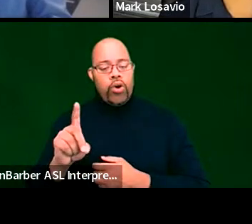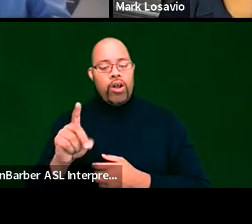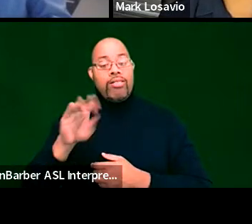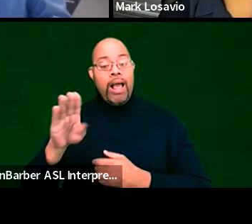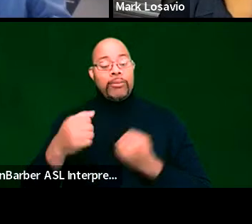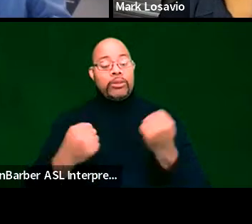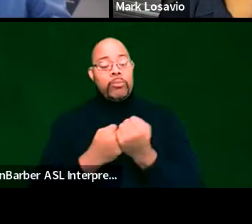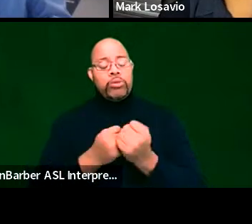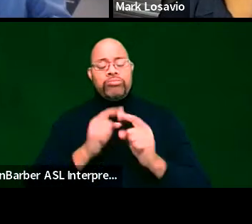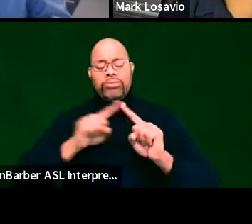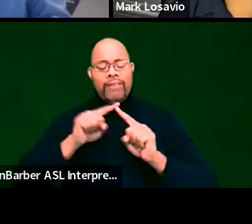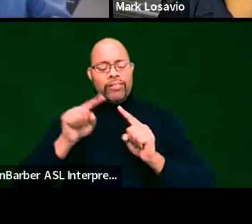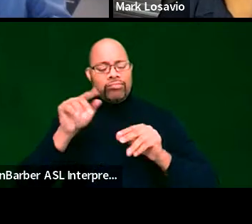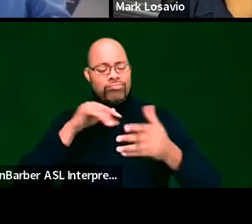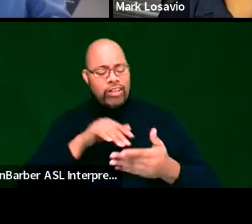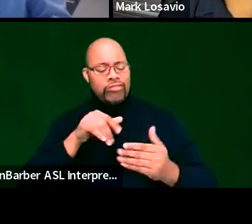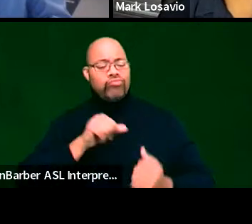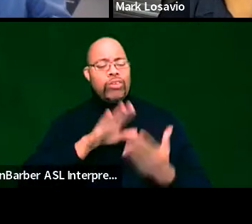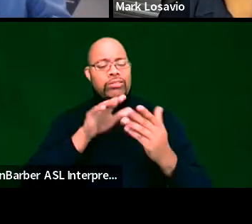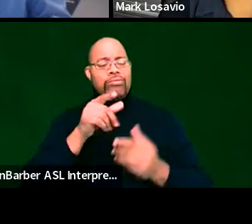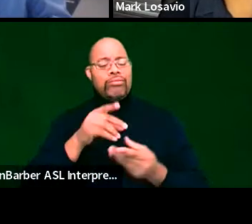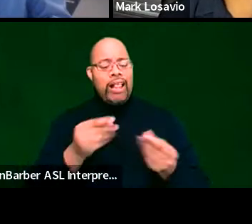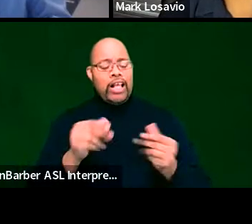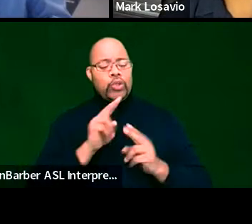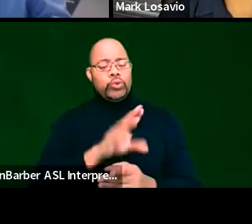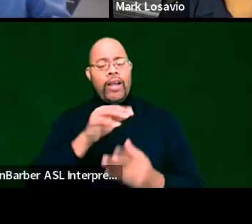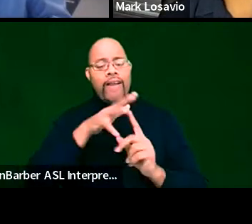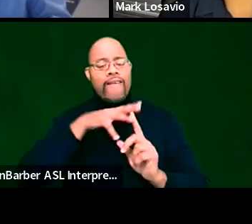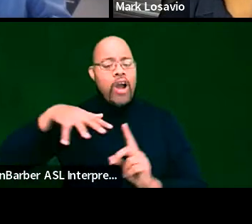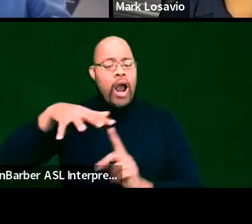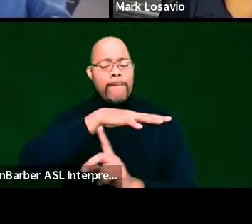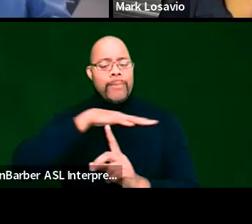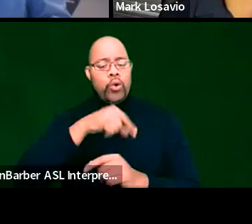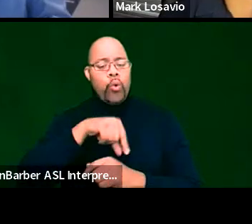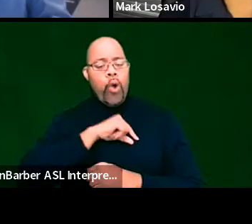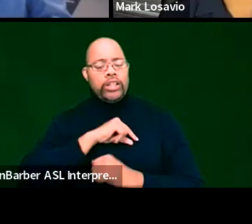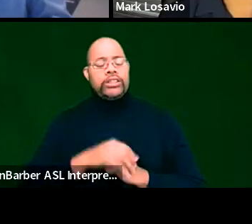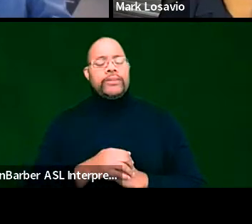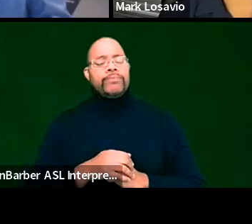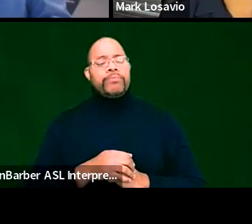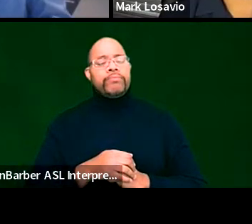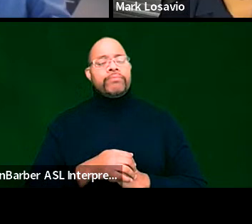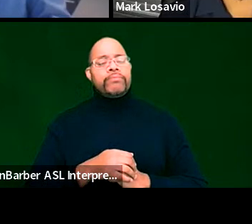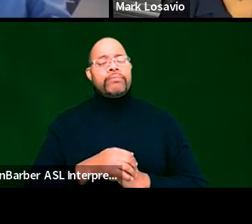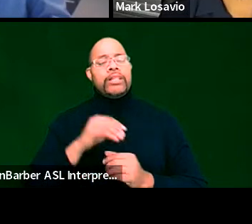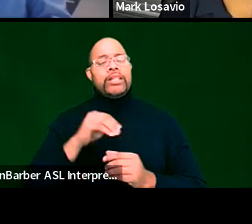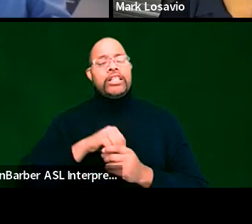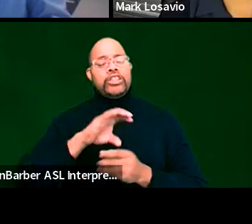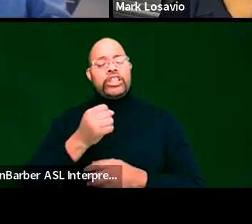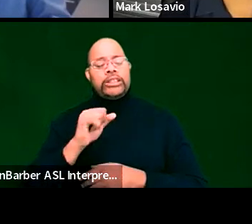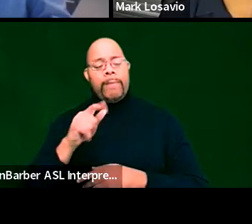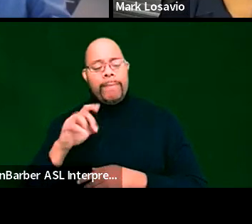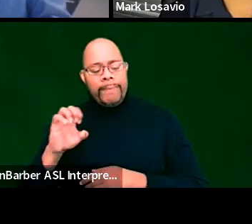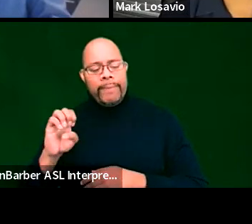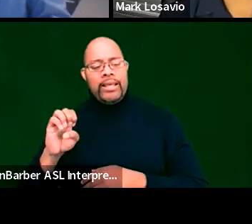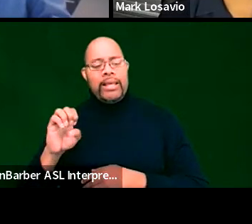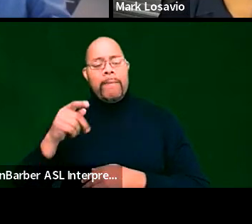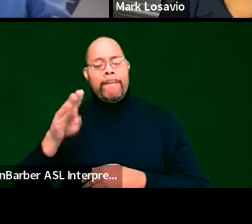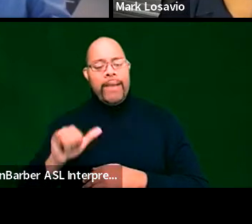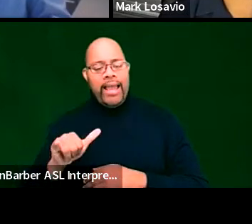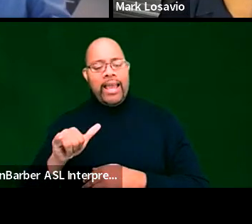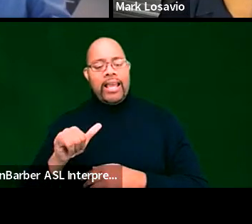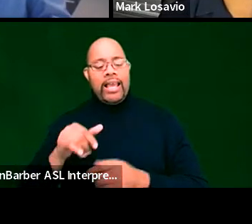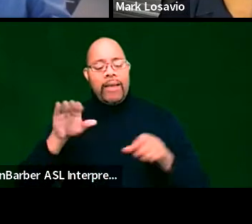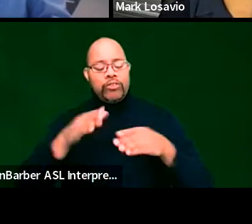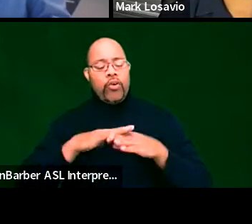supported various studies addressing the land use and environmental quality in the Chesapeake Bay with an emphasis of fish